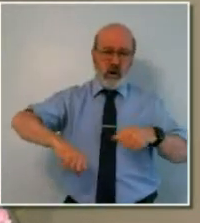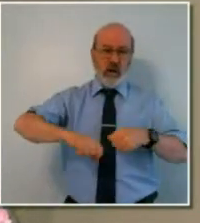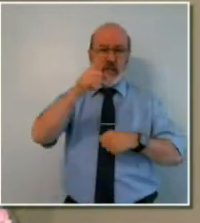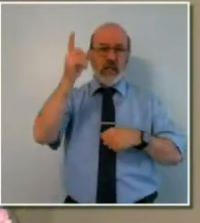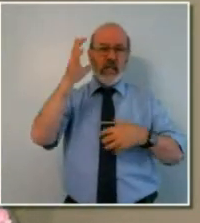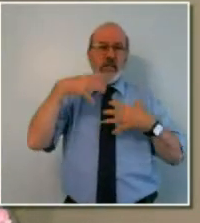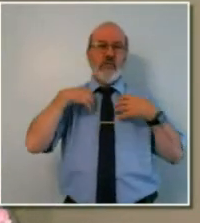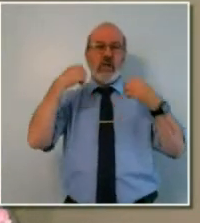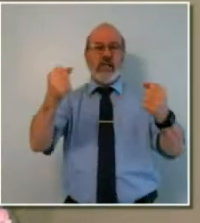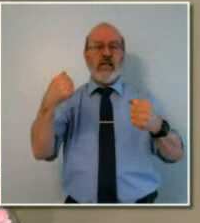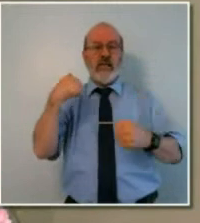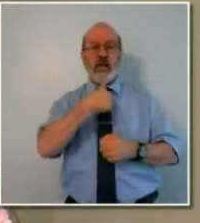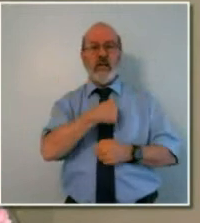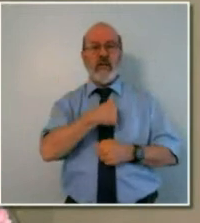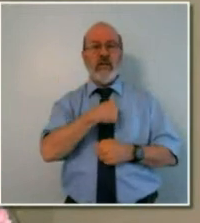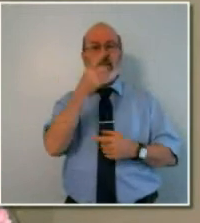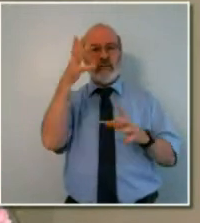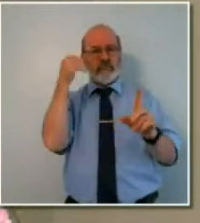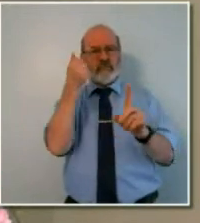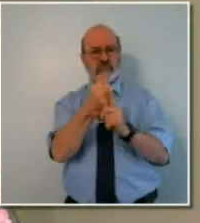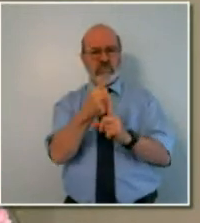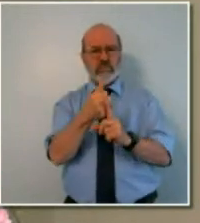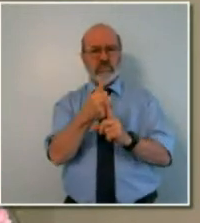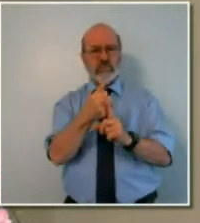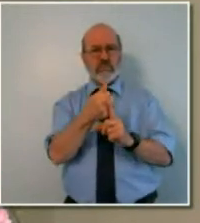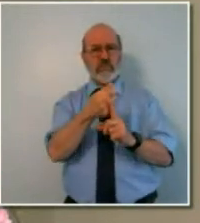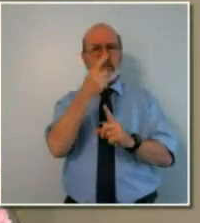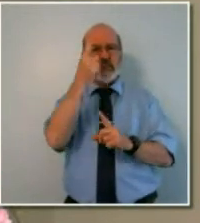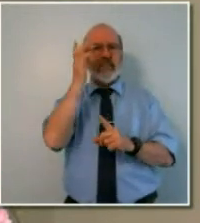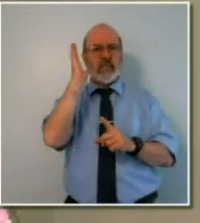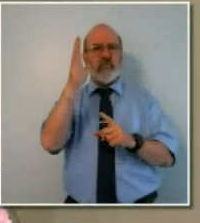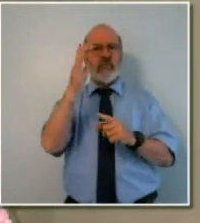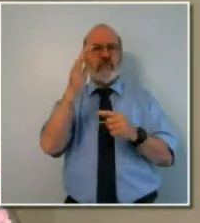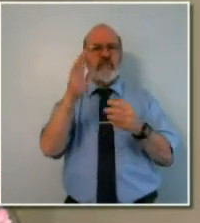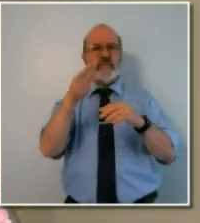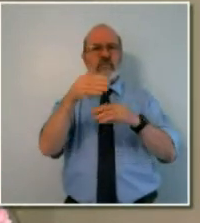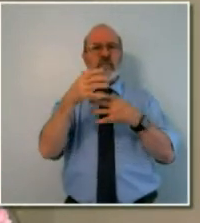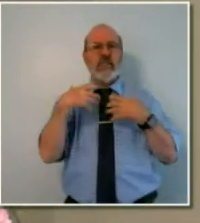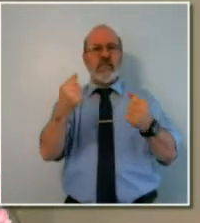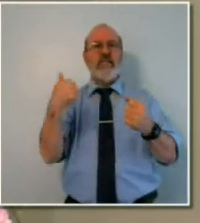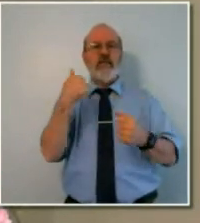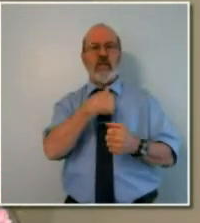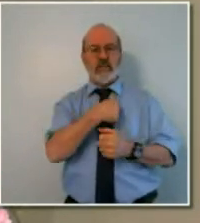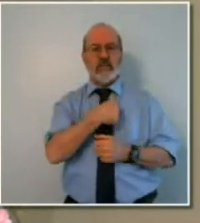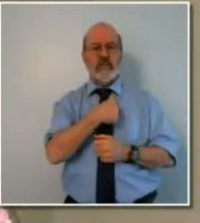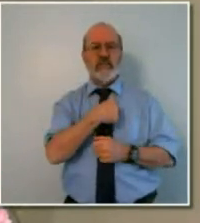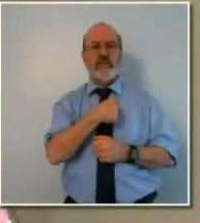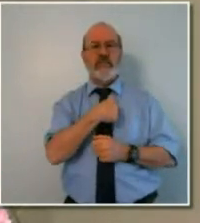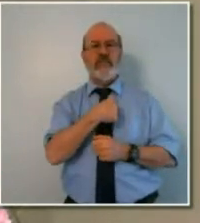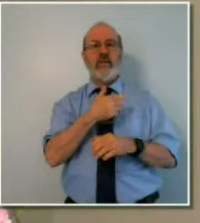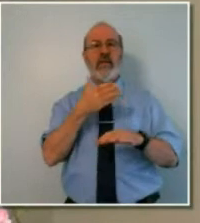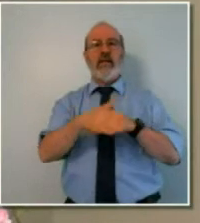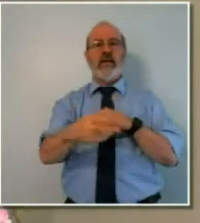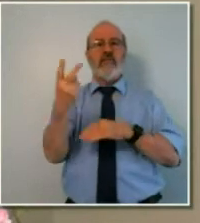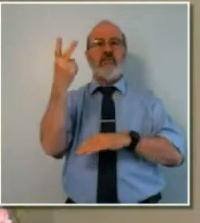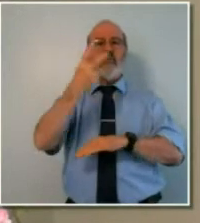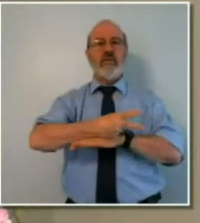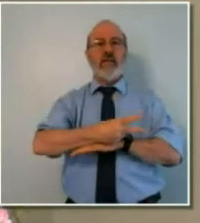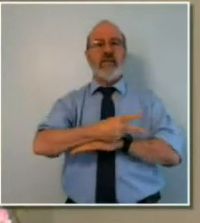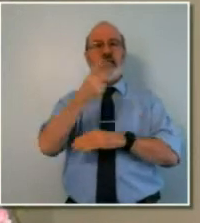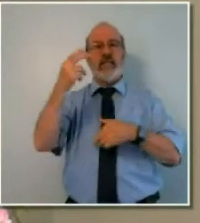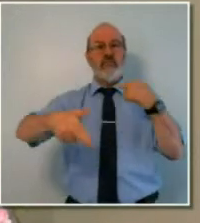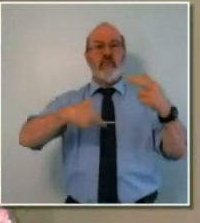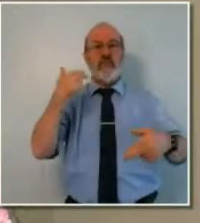heal us. He hath smitten, and he will bind us up. After 2 days will he revive